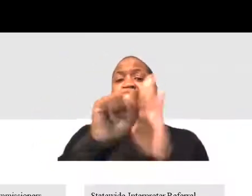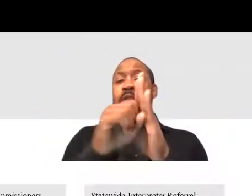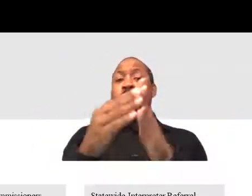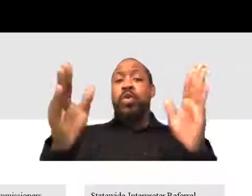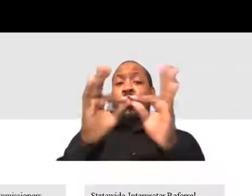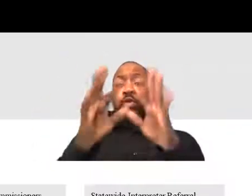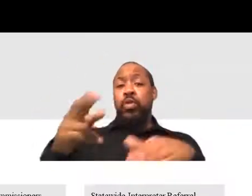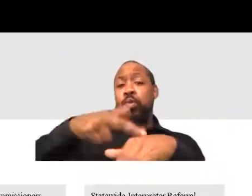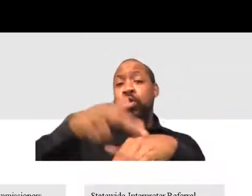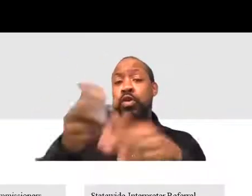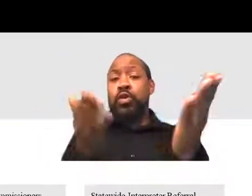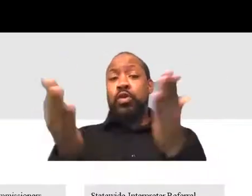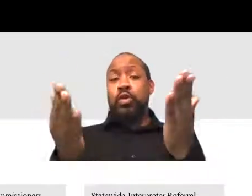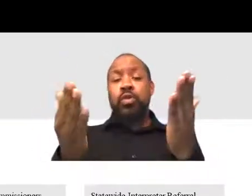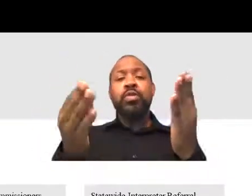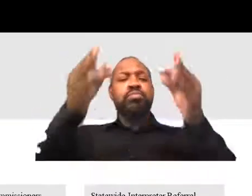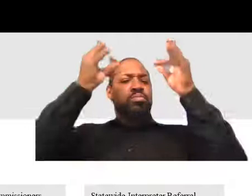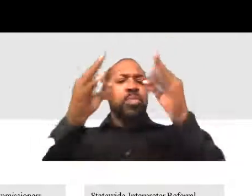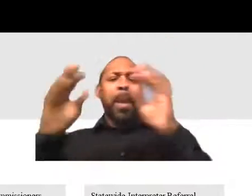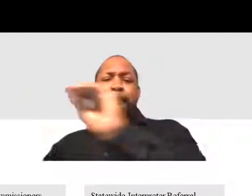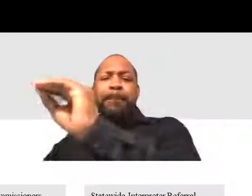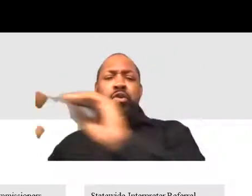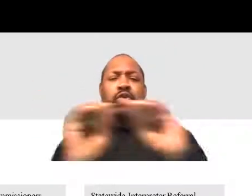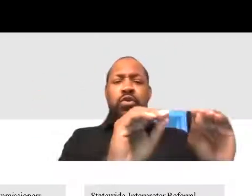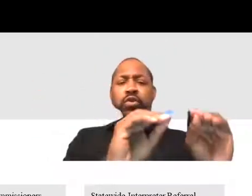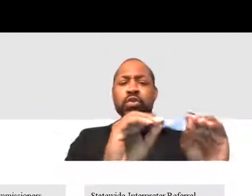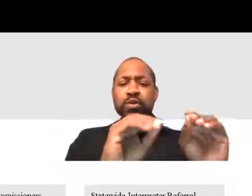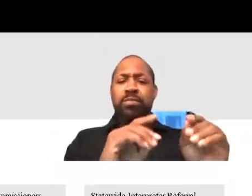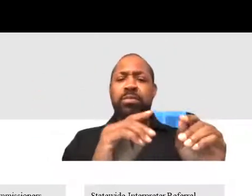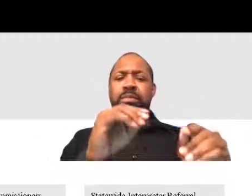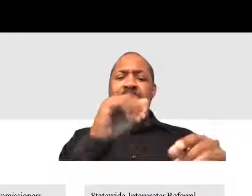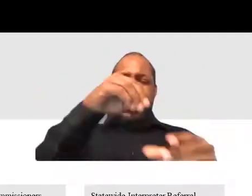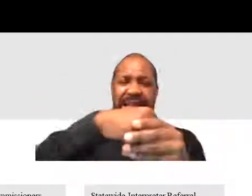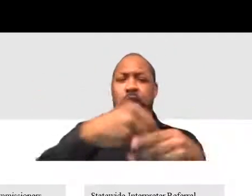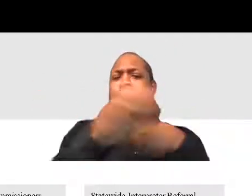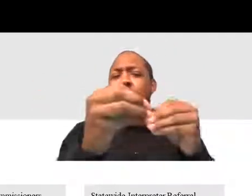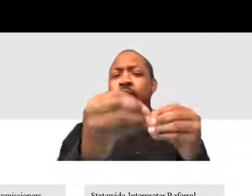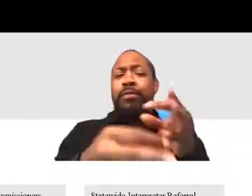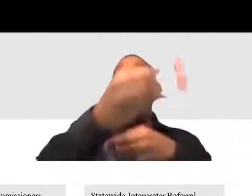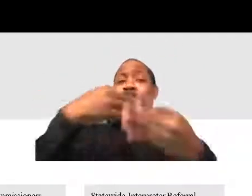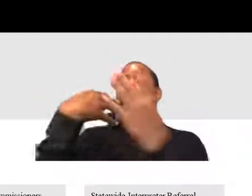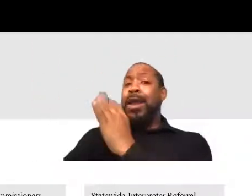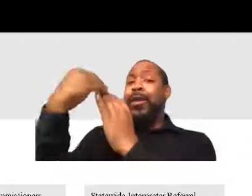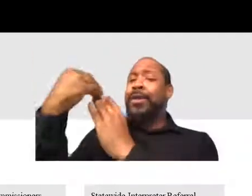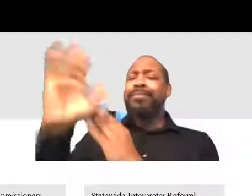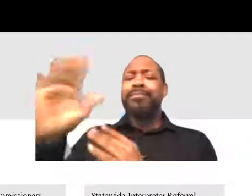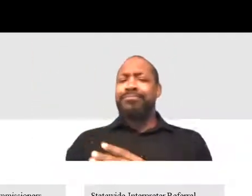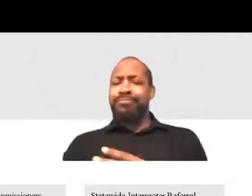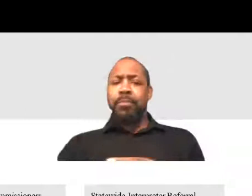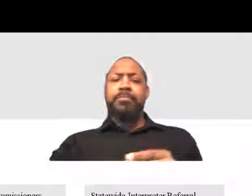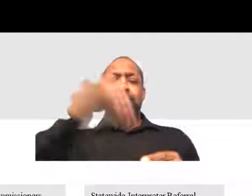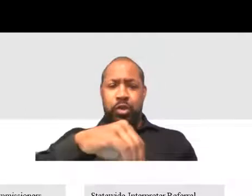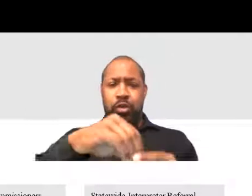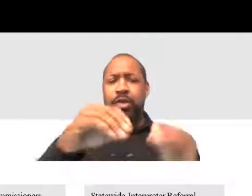And then in 2003, the statewide interpreter referral service moved in-house. So it was in